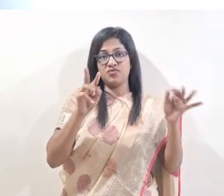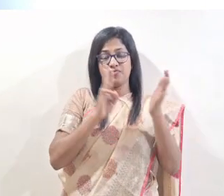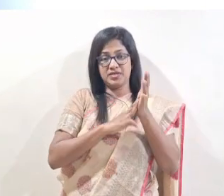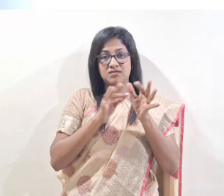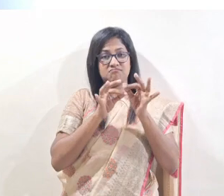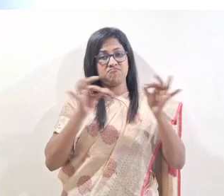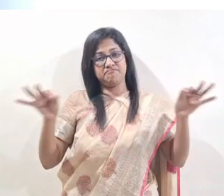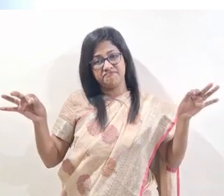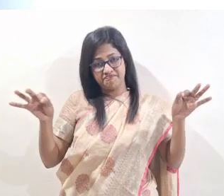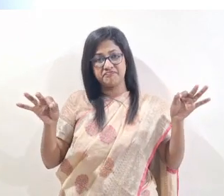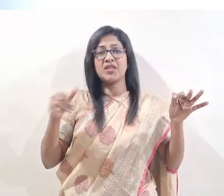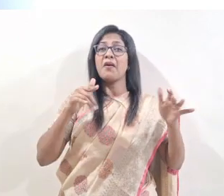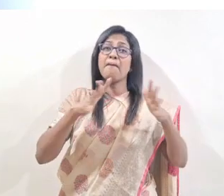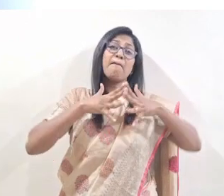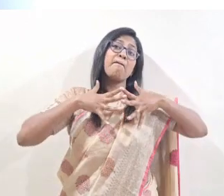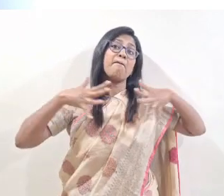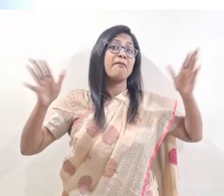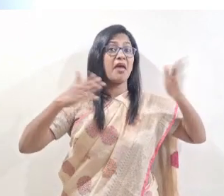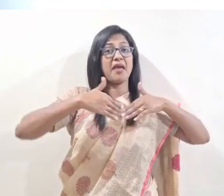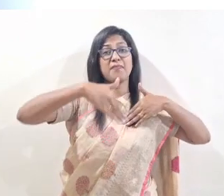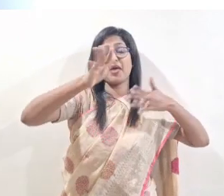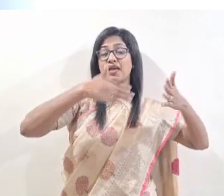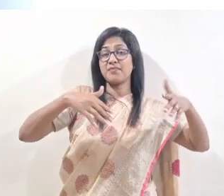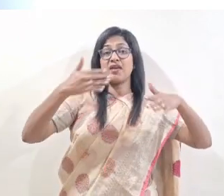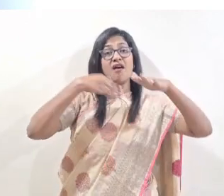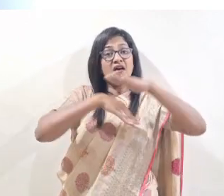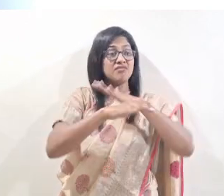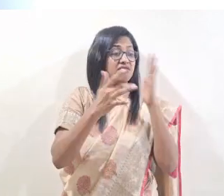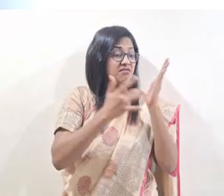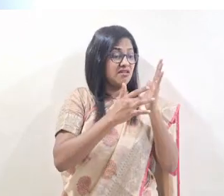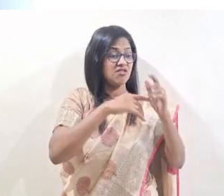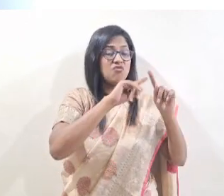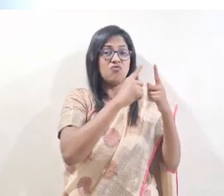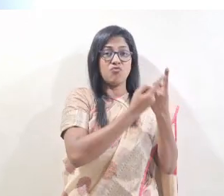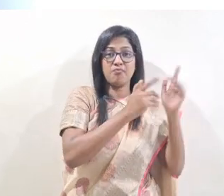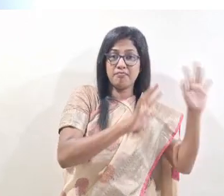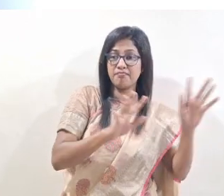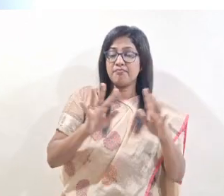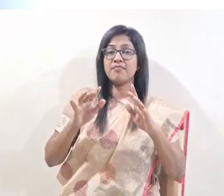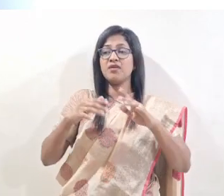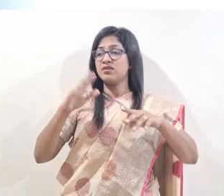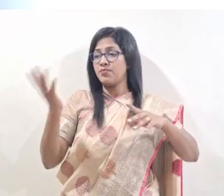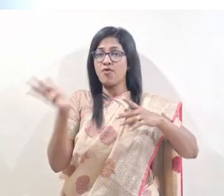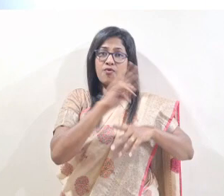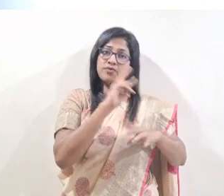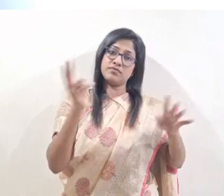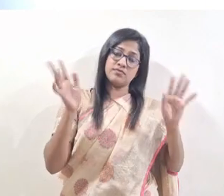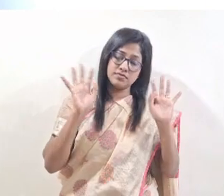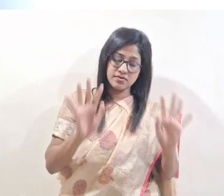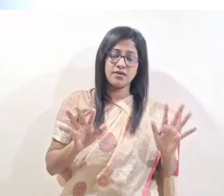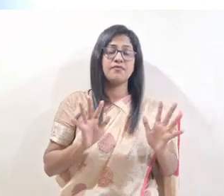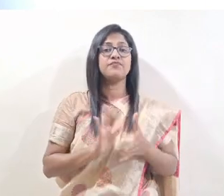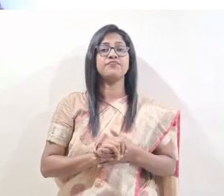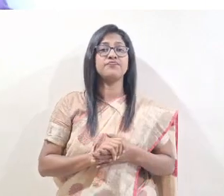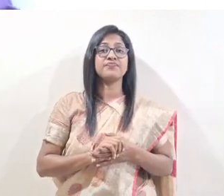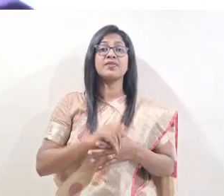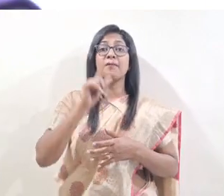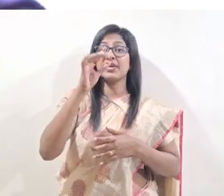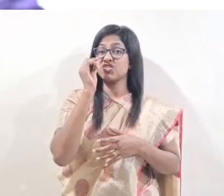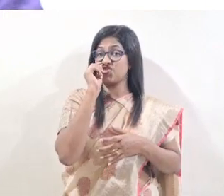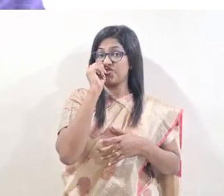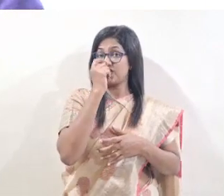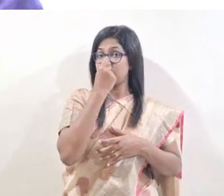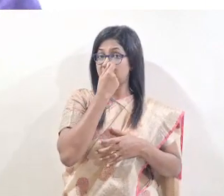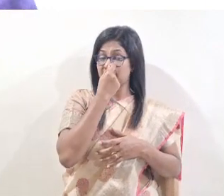quite large, and they have a lot of technical rooms on either side and things like that. Now,